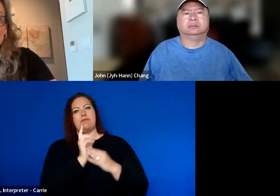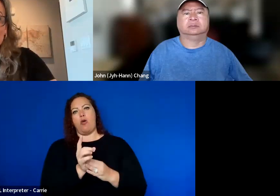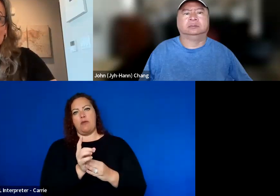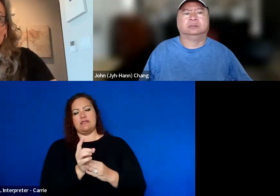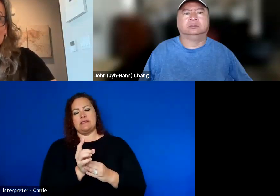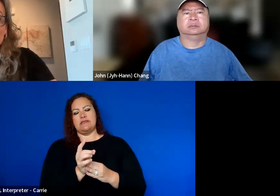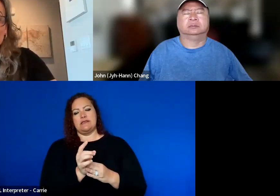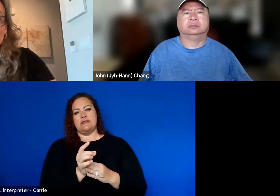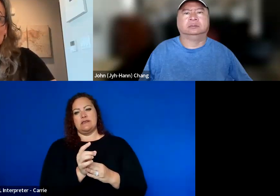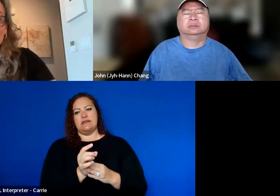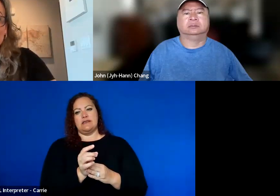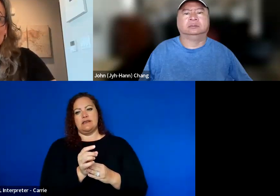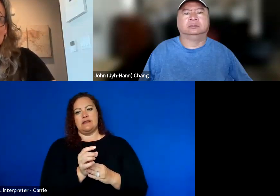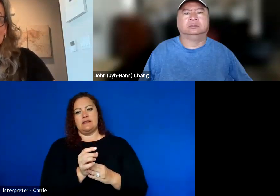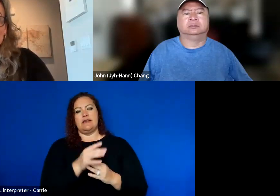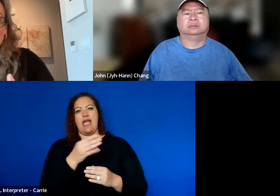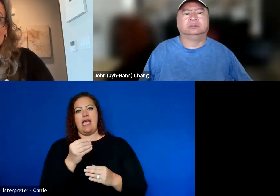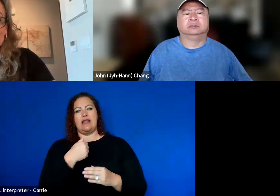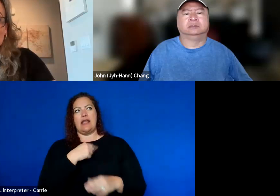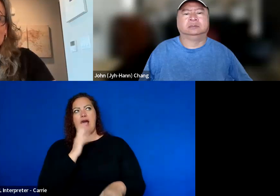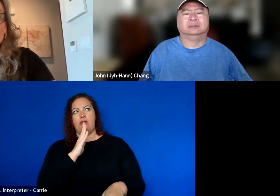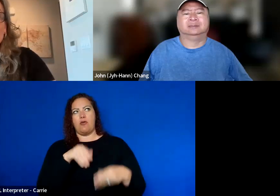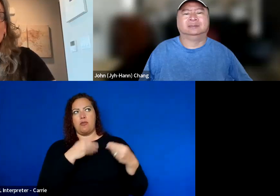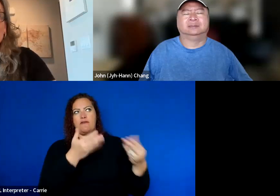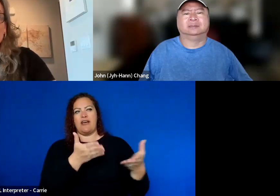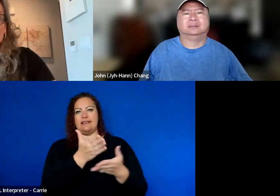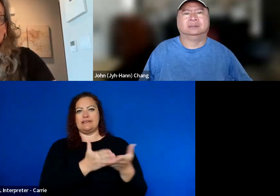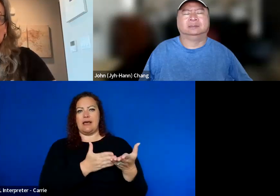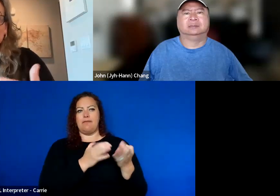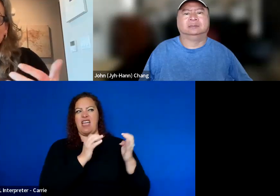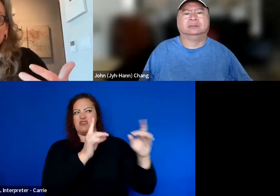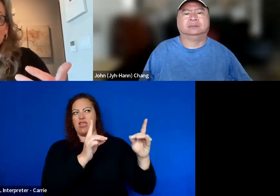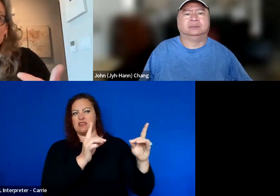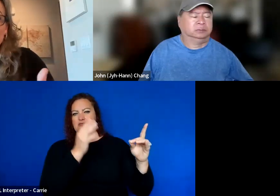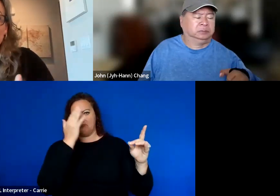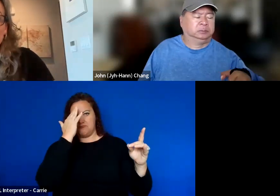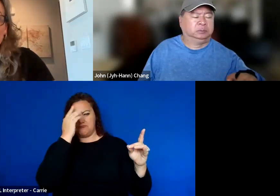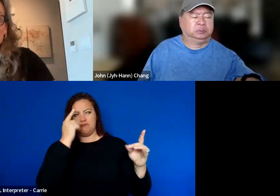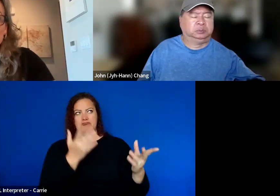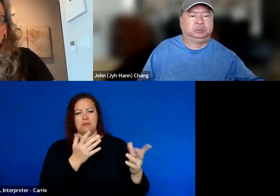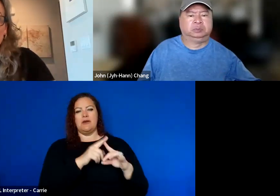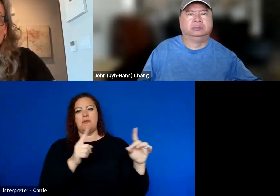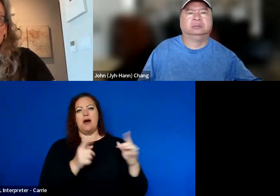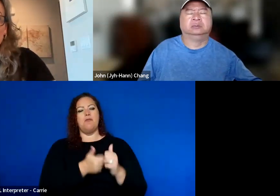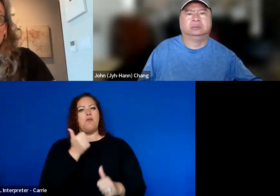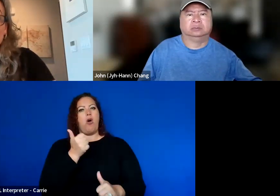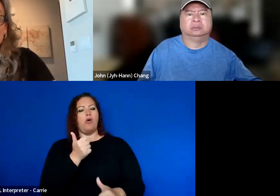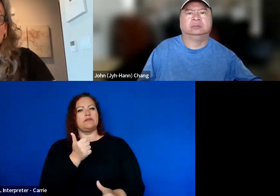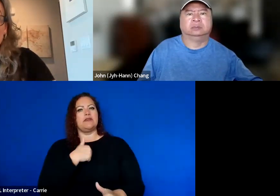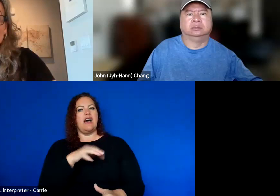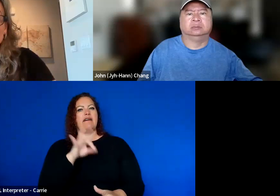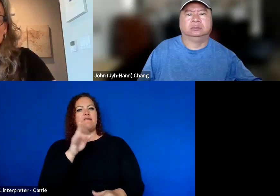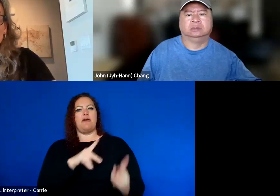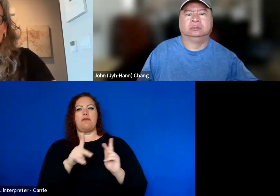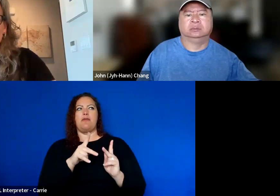and and provide a little bit of psychoeducation. But for the most part, I've found that people